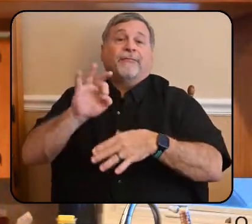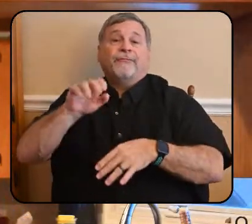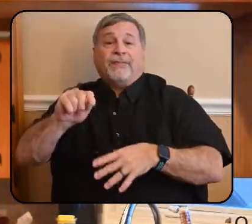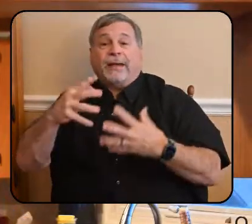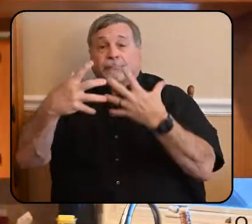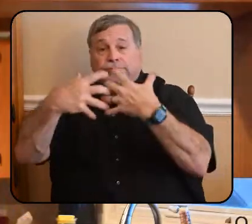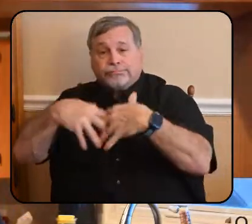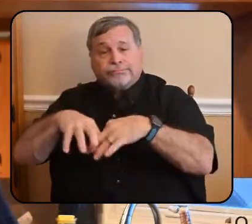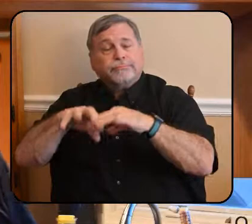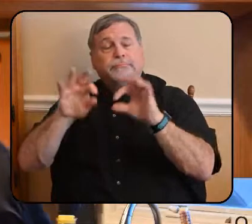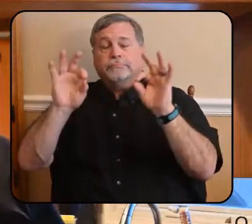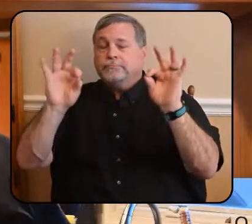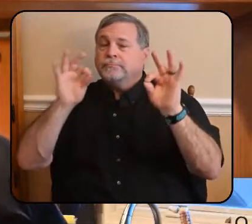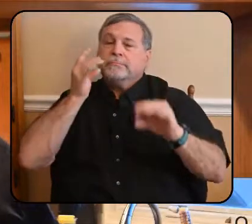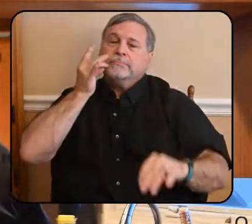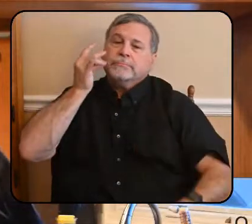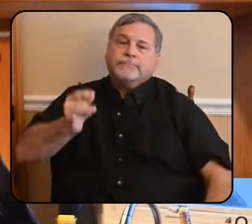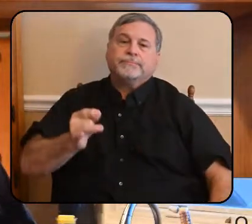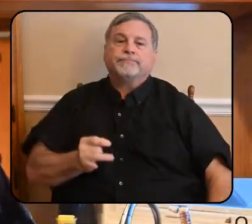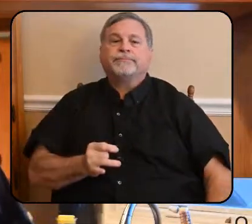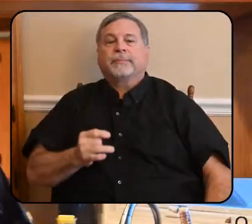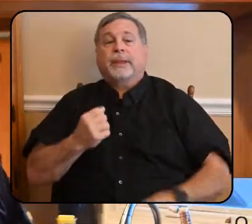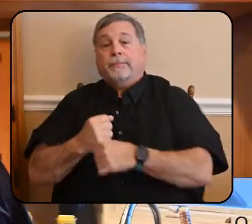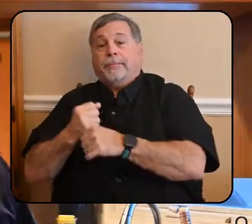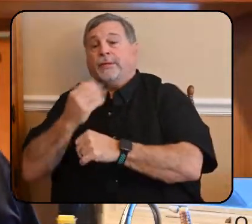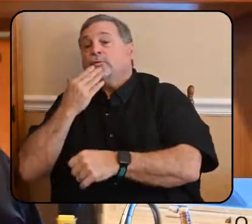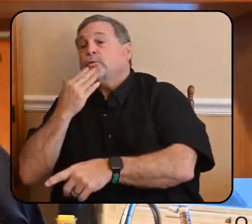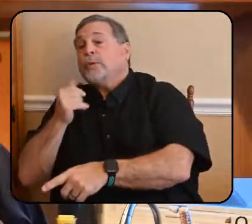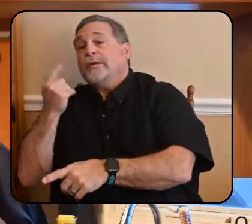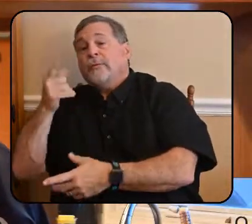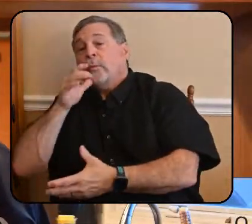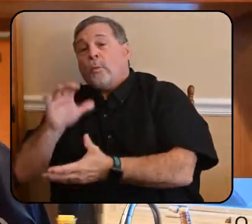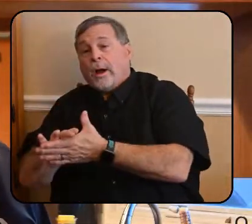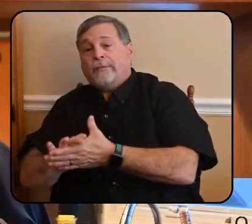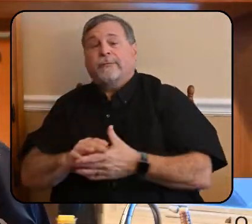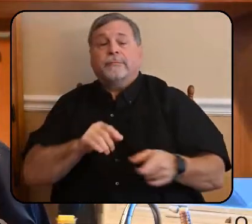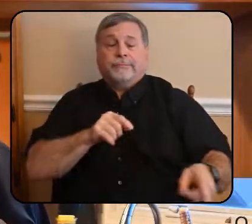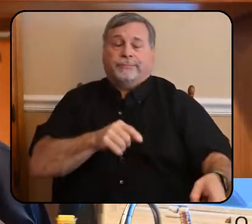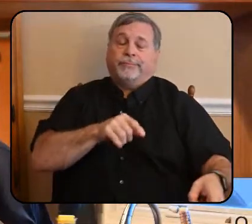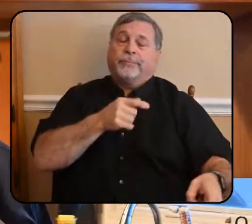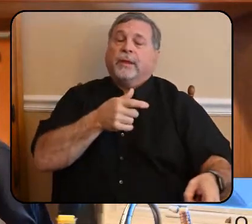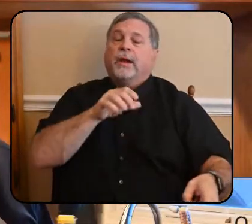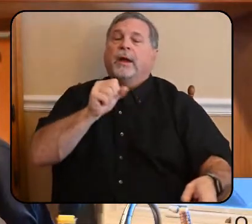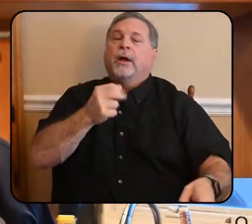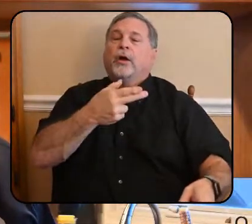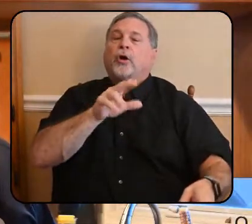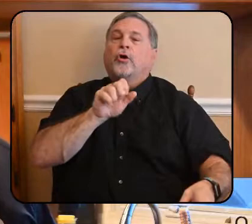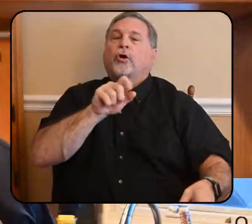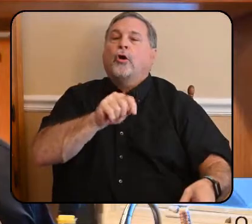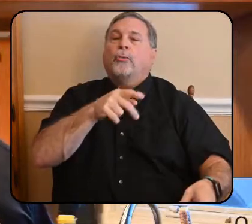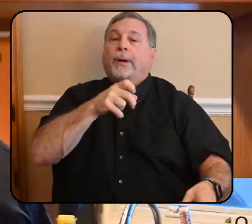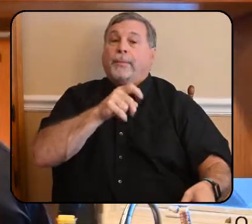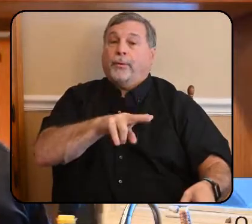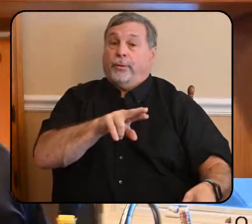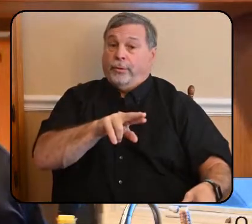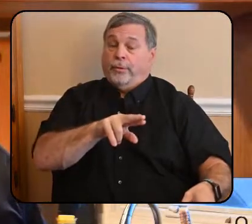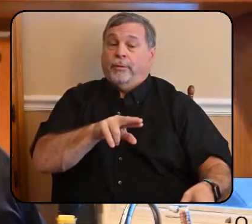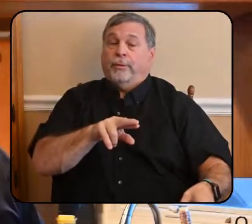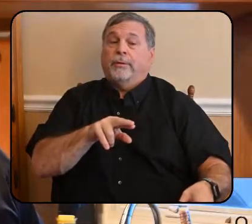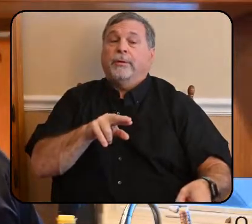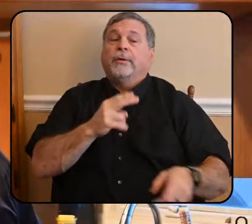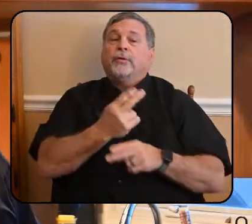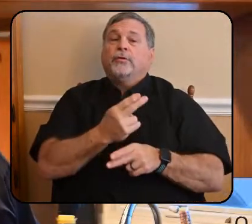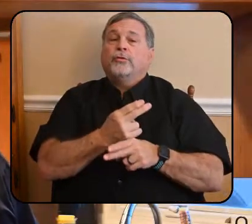out here, again, I made a sweet for my wife, and then I made one that was a ghost pepper. And so we use ghost